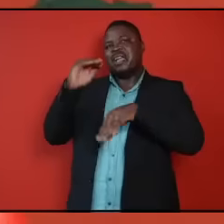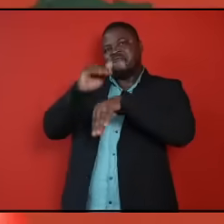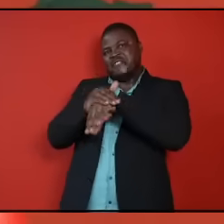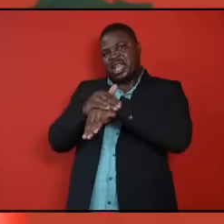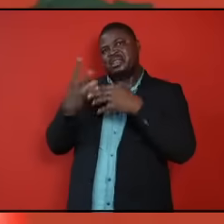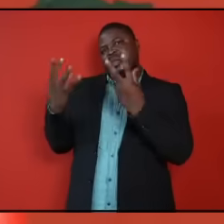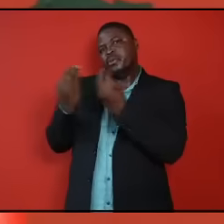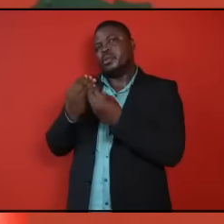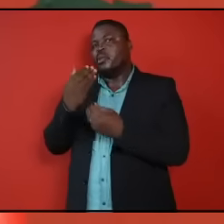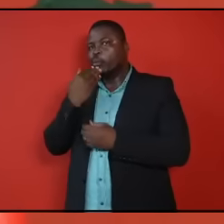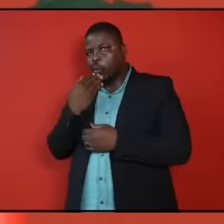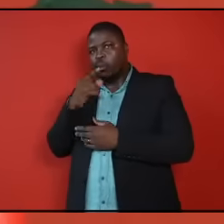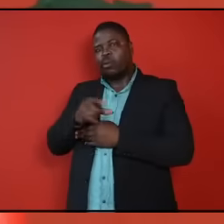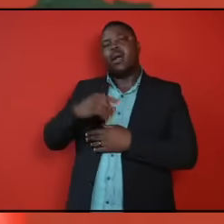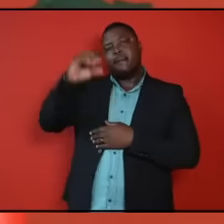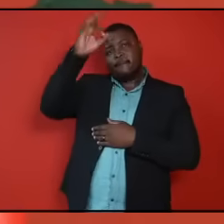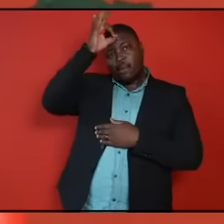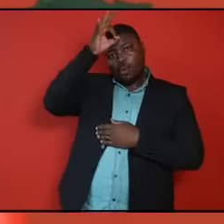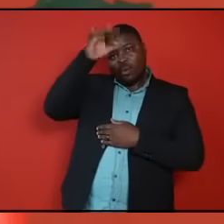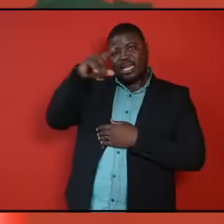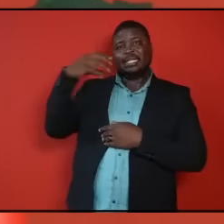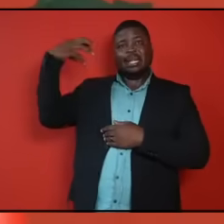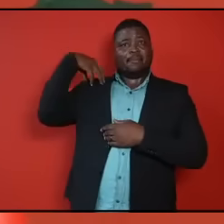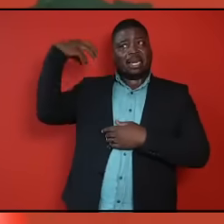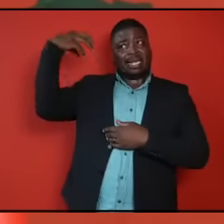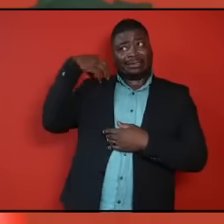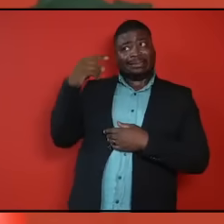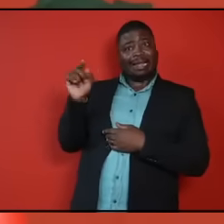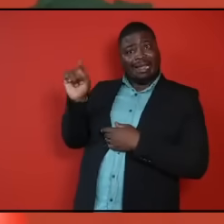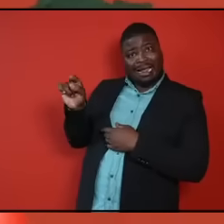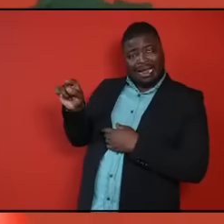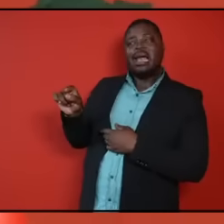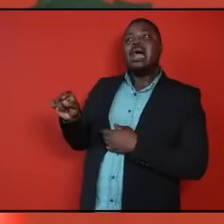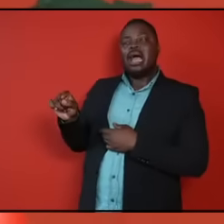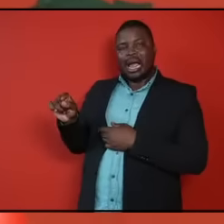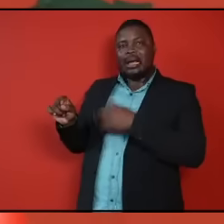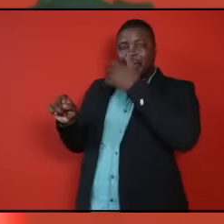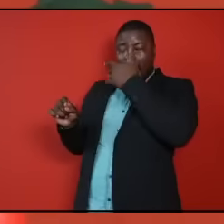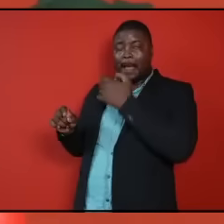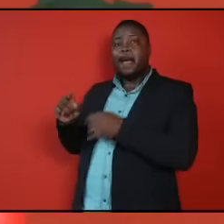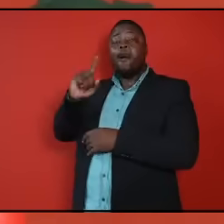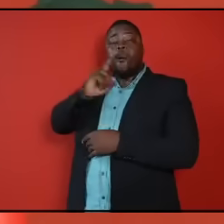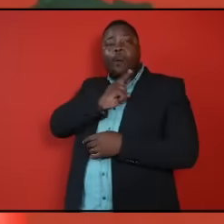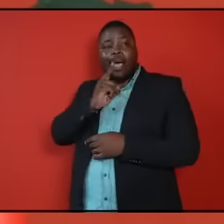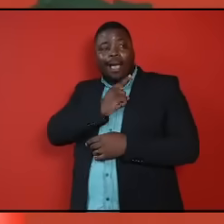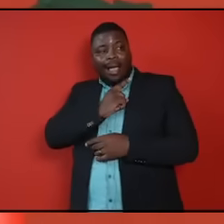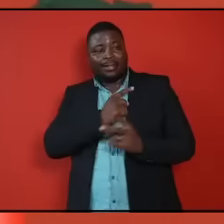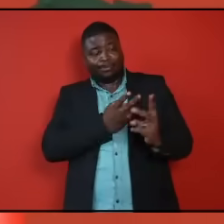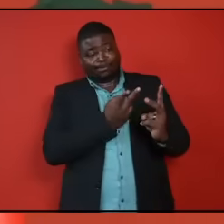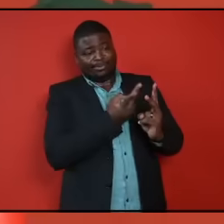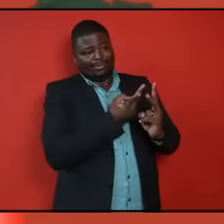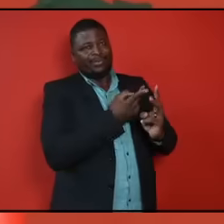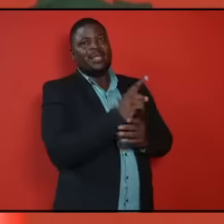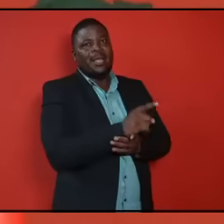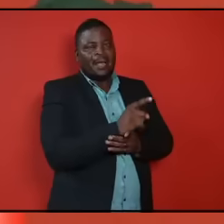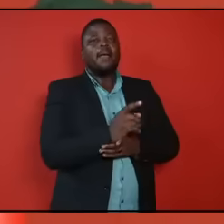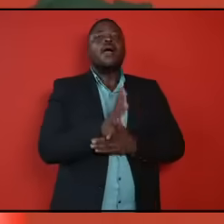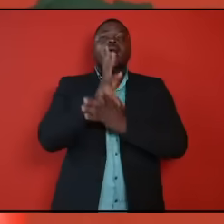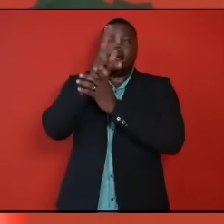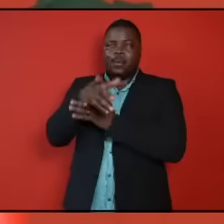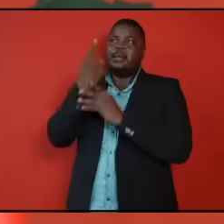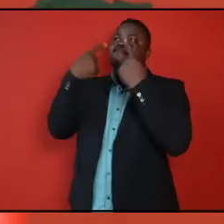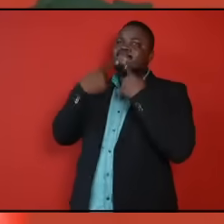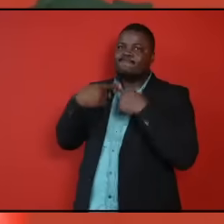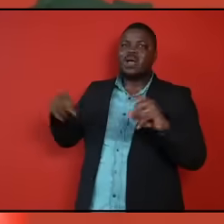are seeing today, because they too will expose those politicians that